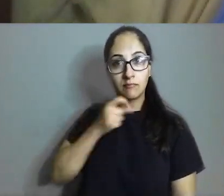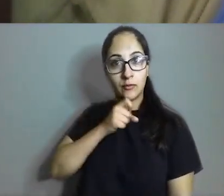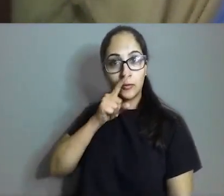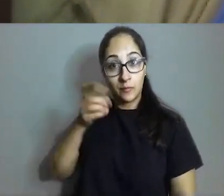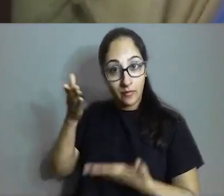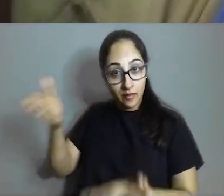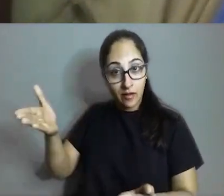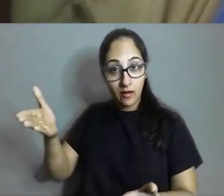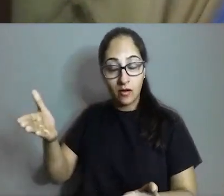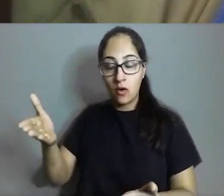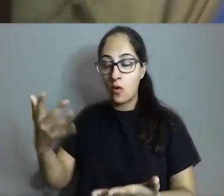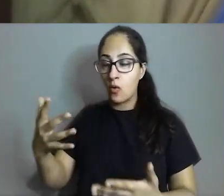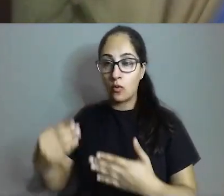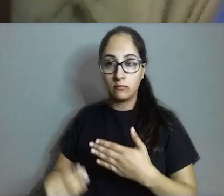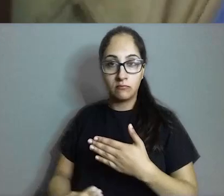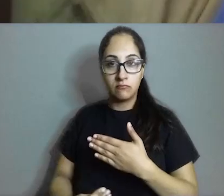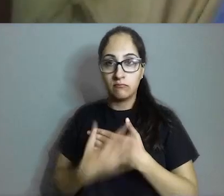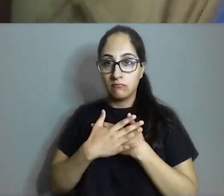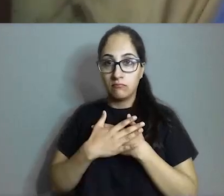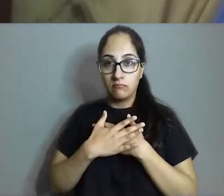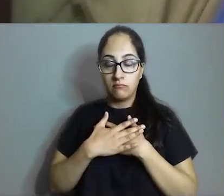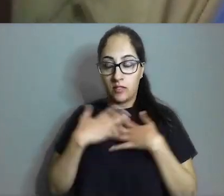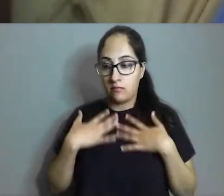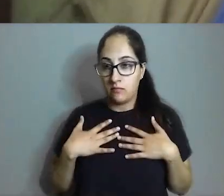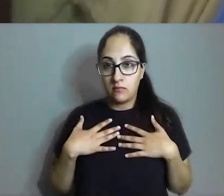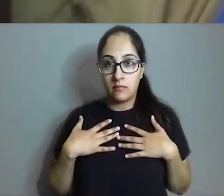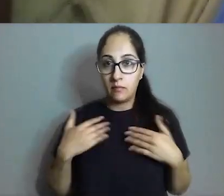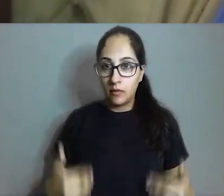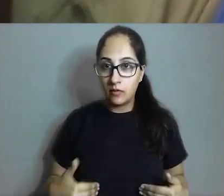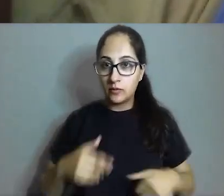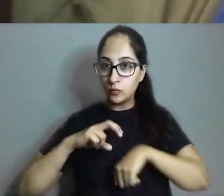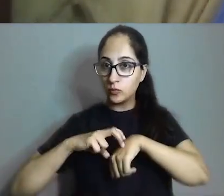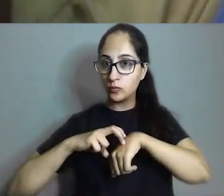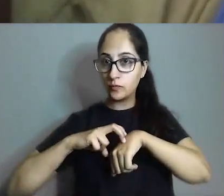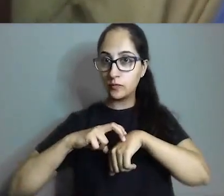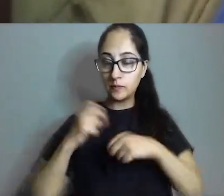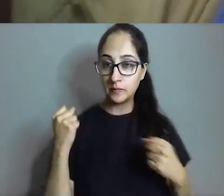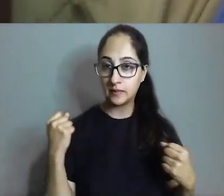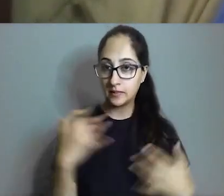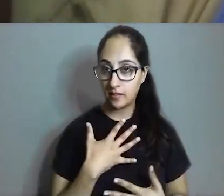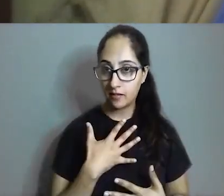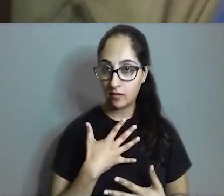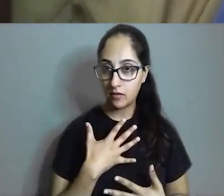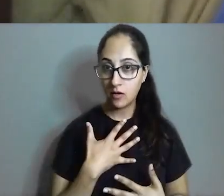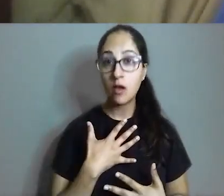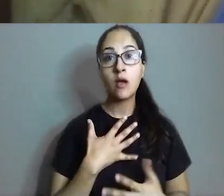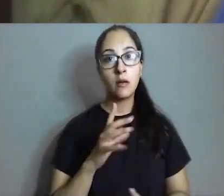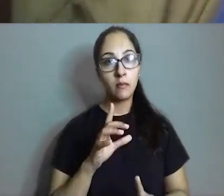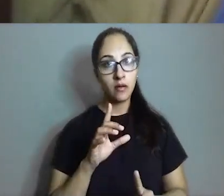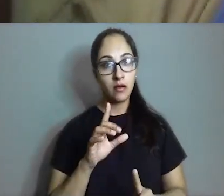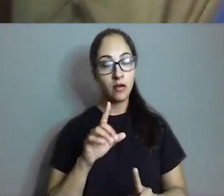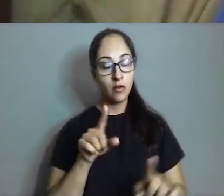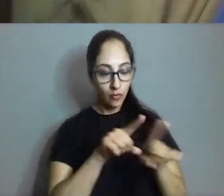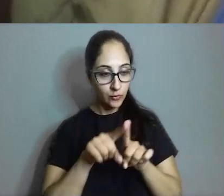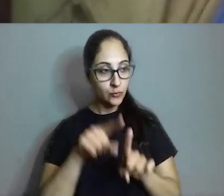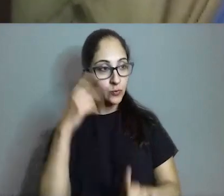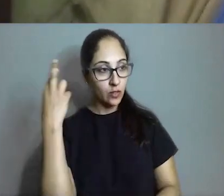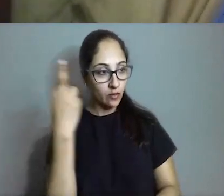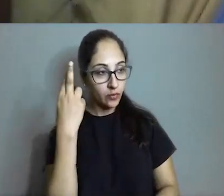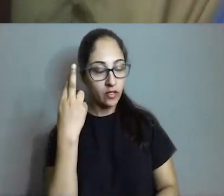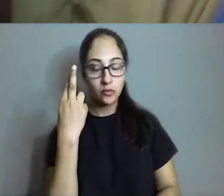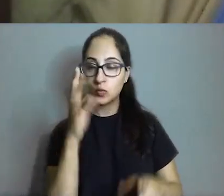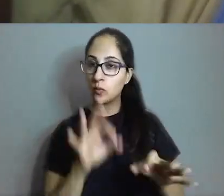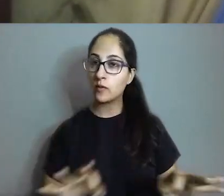was really, really nervous and realized that this was not only important for myself, but for my family, for the